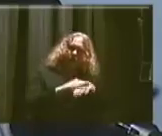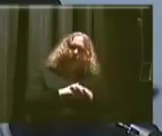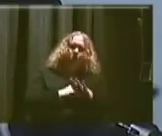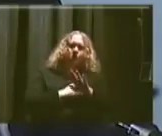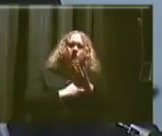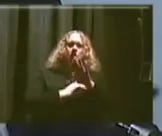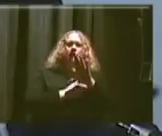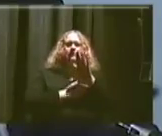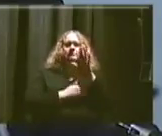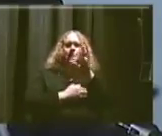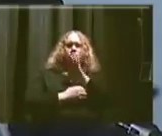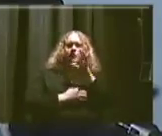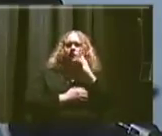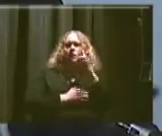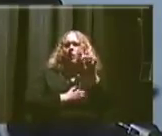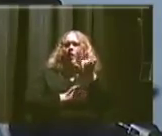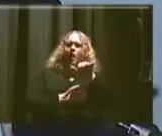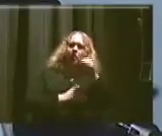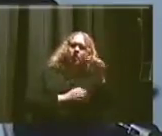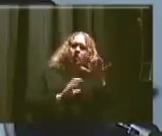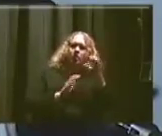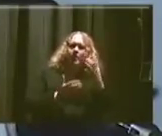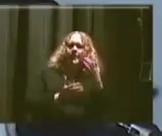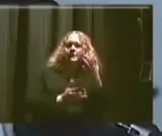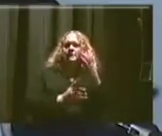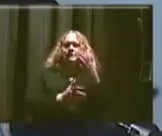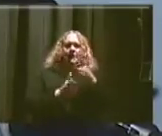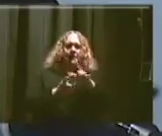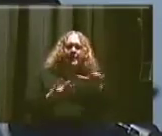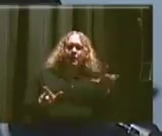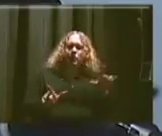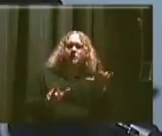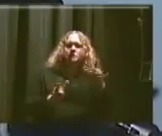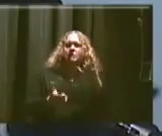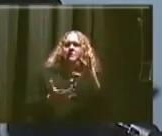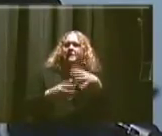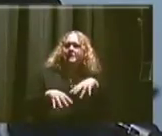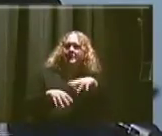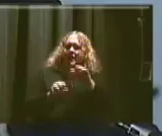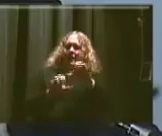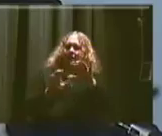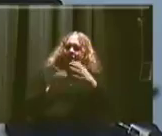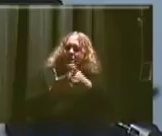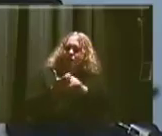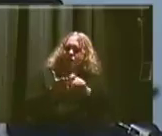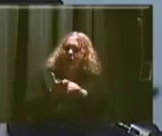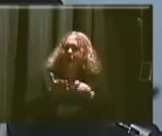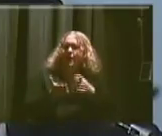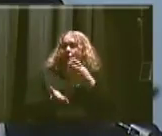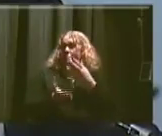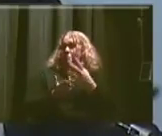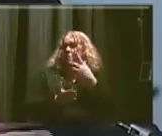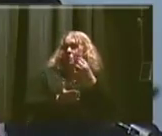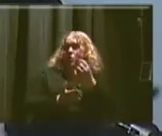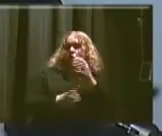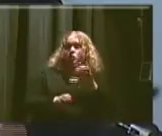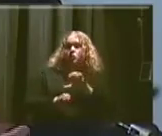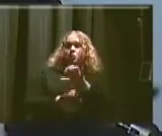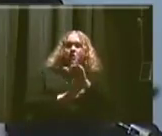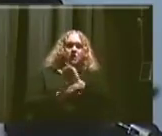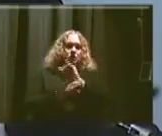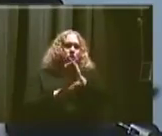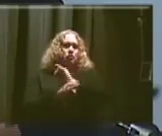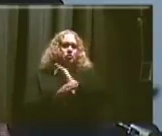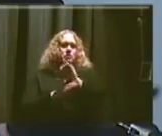pursue something in language. They could do something in writing, or they might do an internship, or they might do something else that